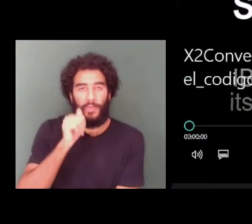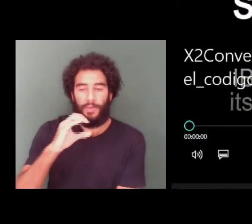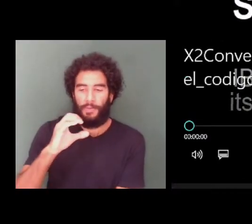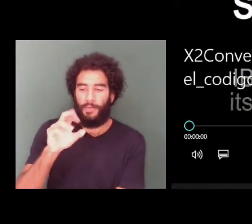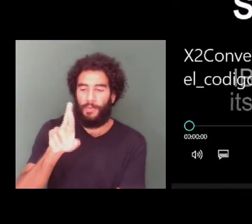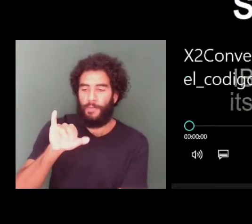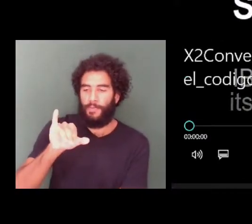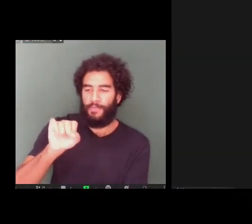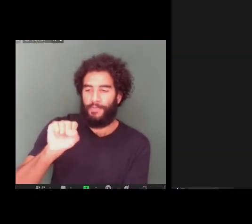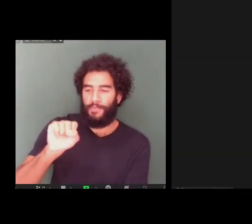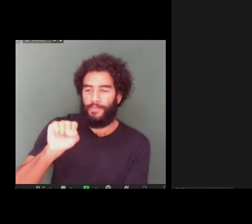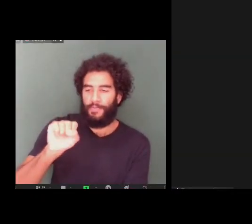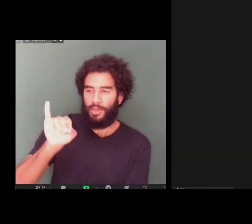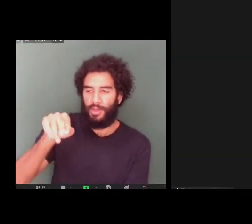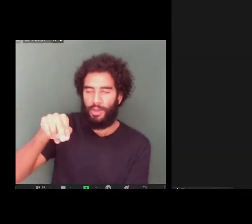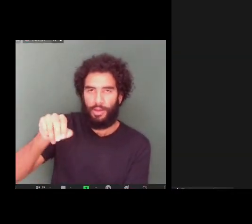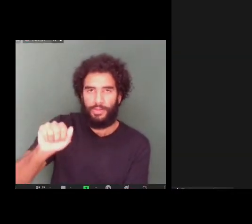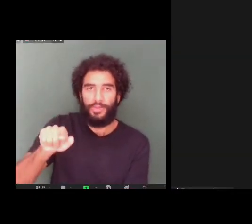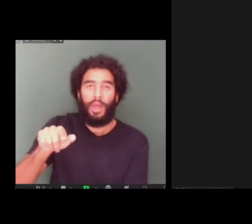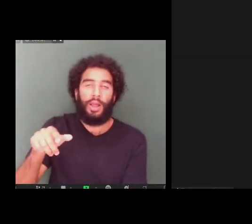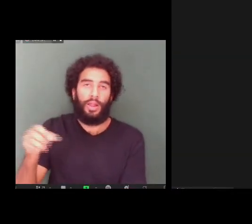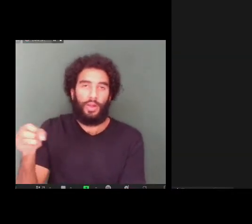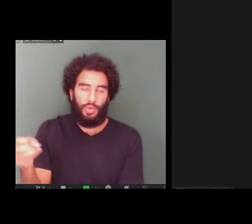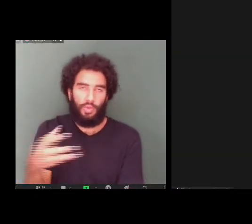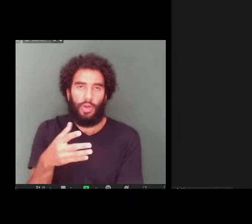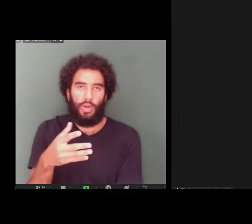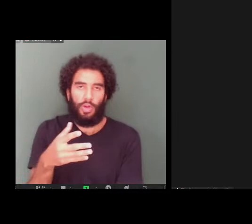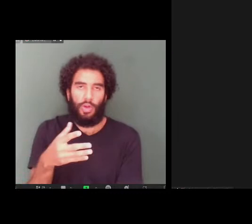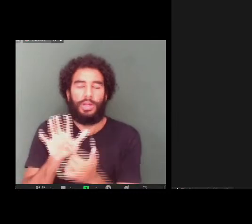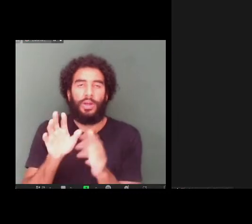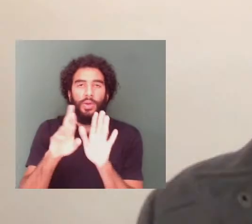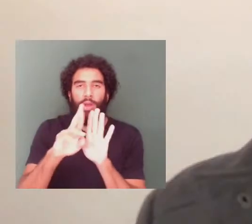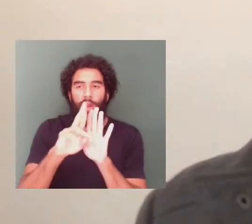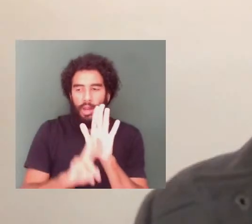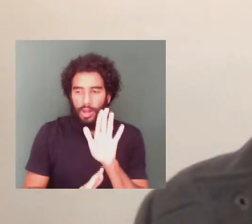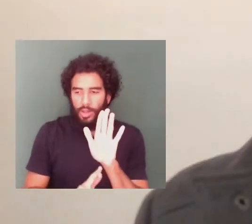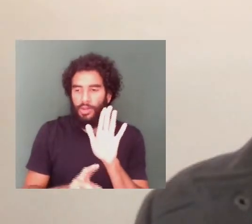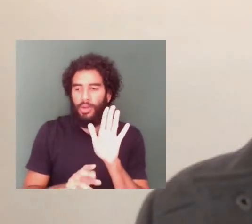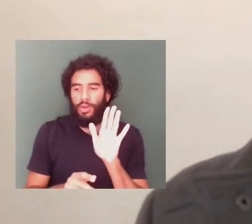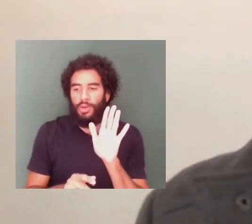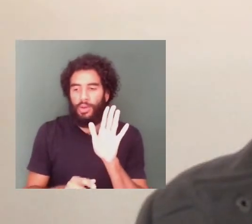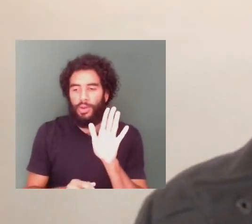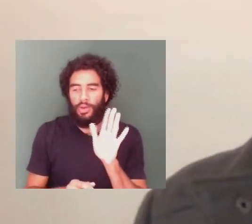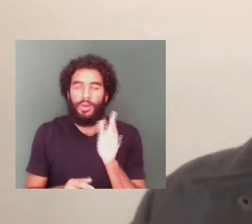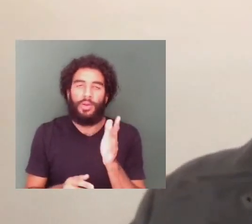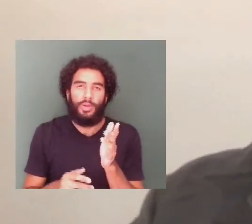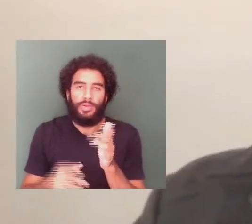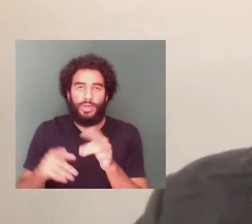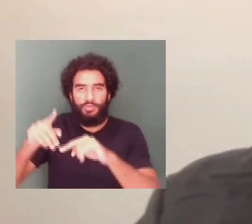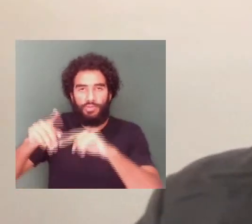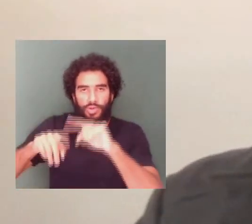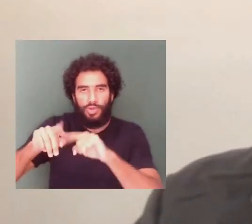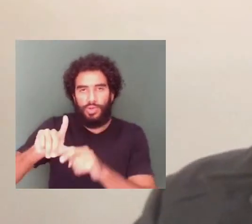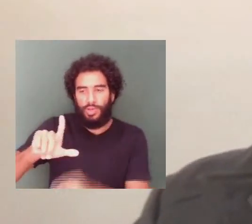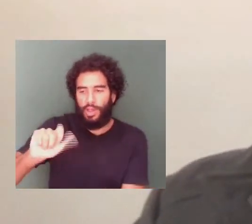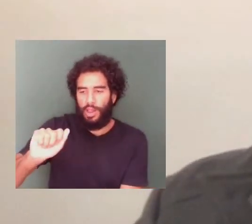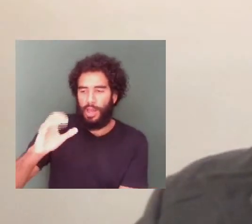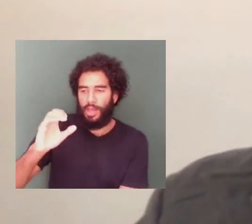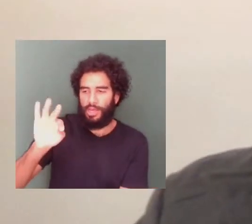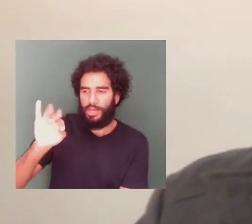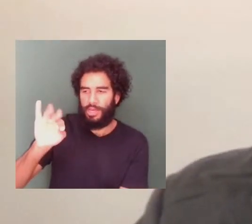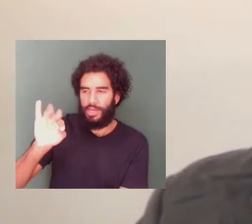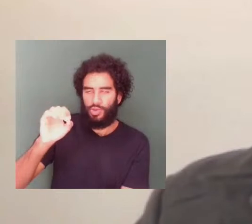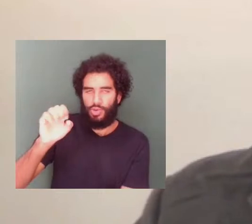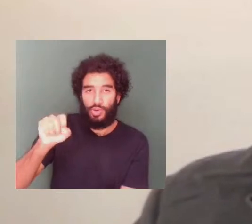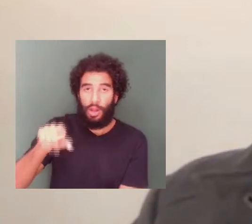Cristina Albuquerque, to talk about the launch of the online marketing of